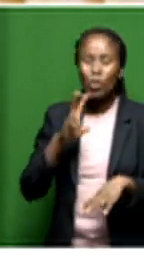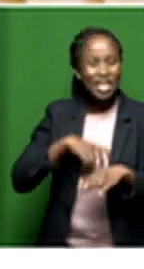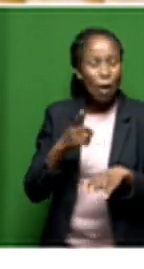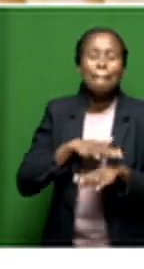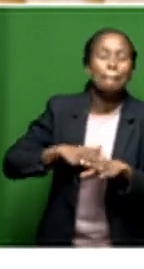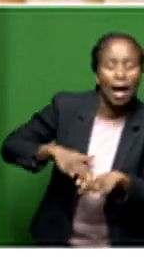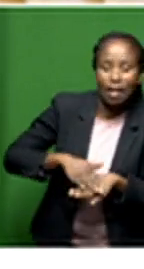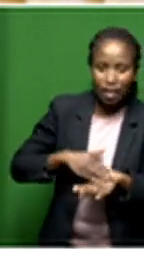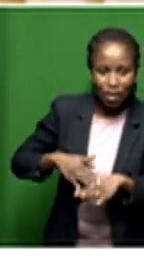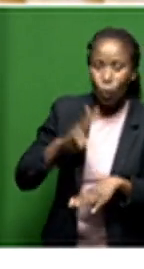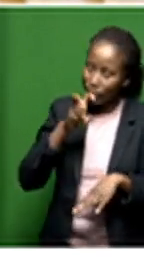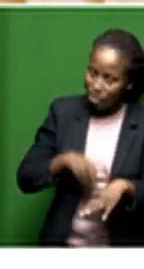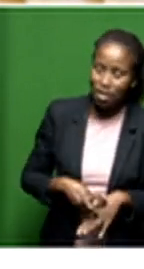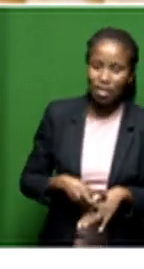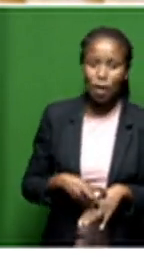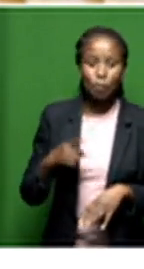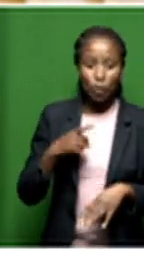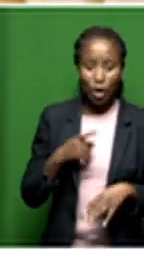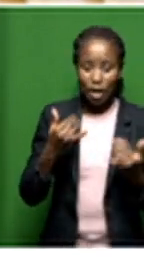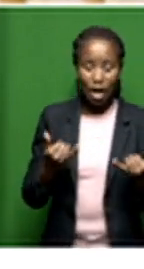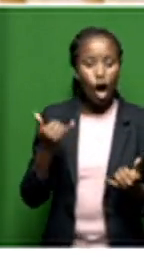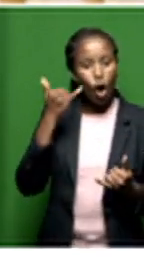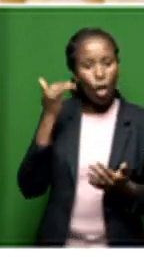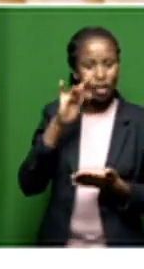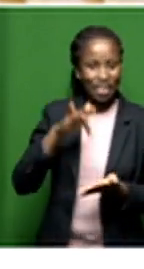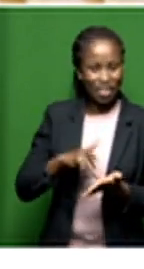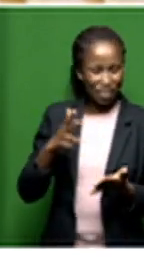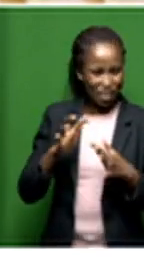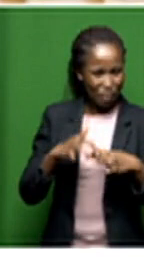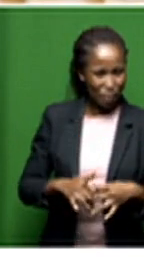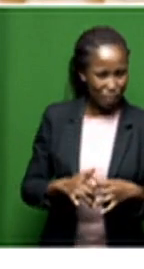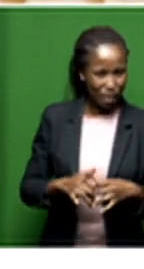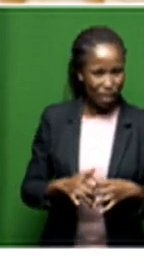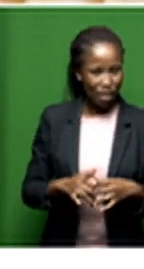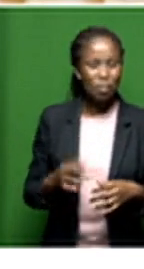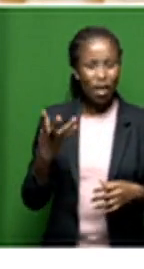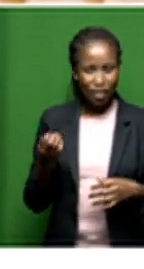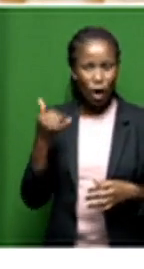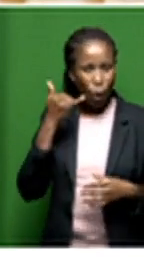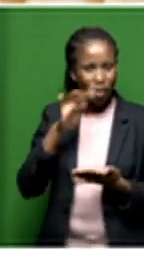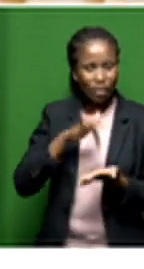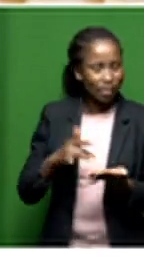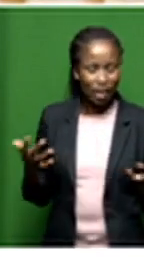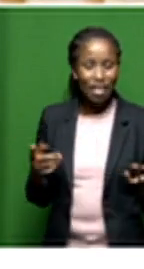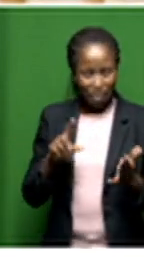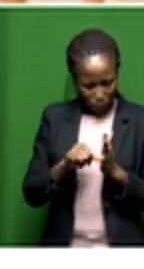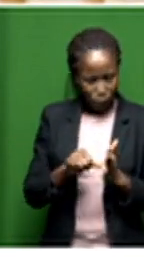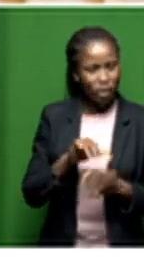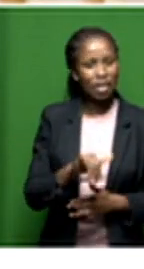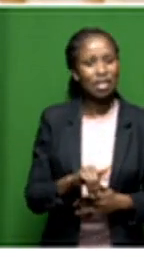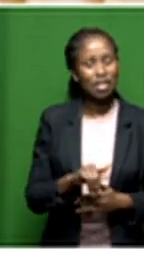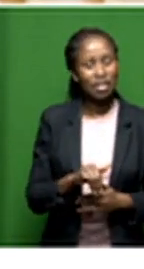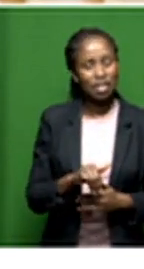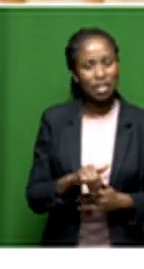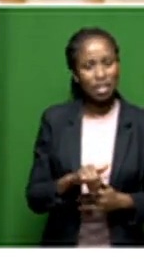fact that our call center had collapsed, but certainly by the December we will have a call center in place, is critical. The issue that our